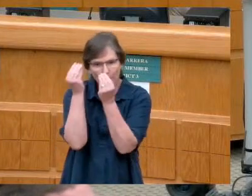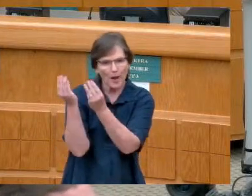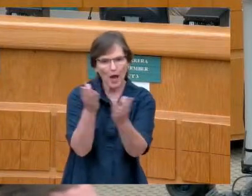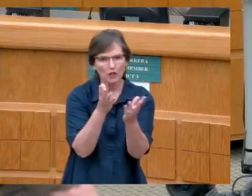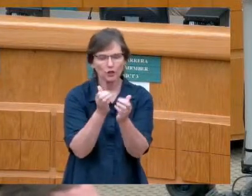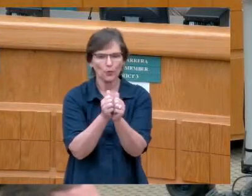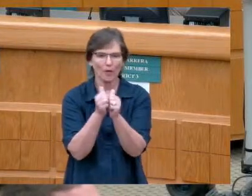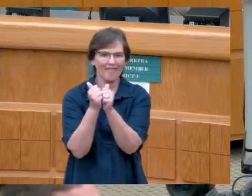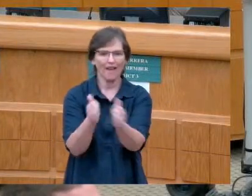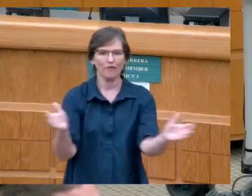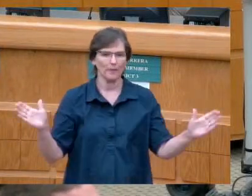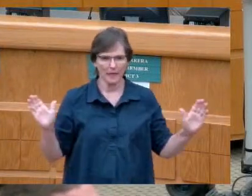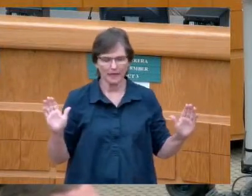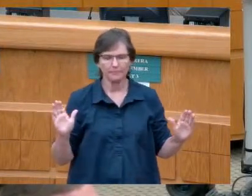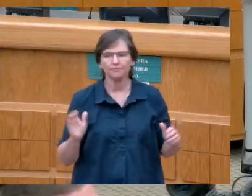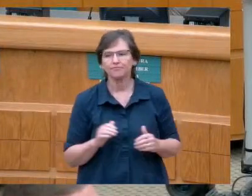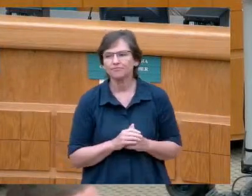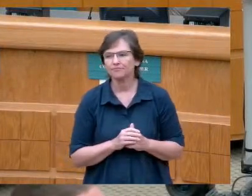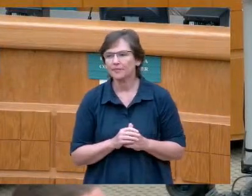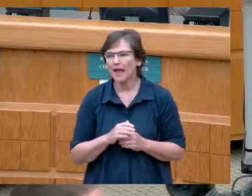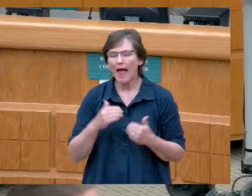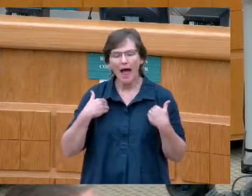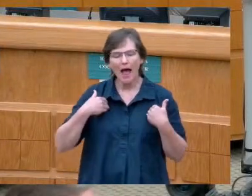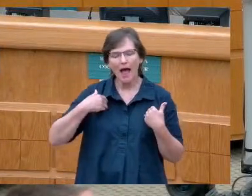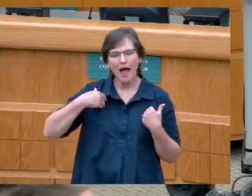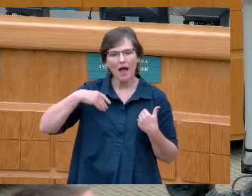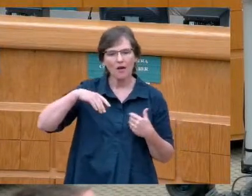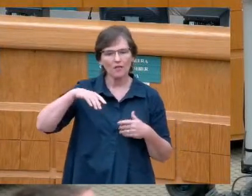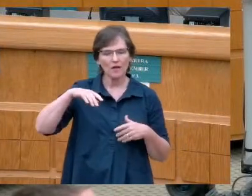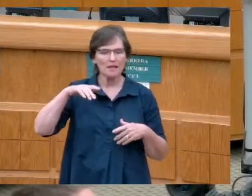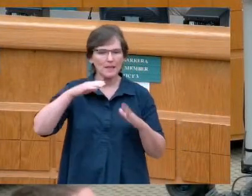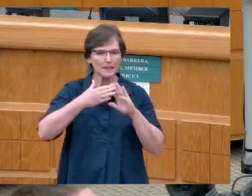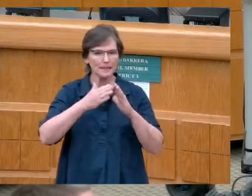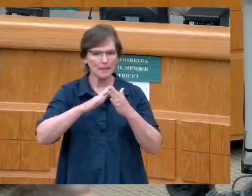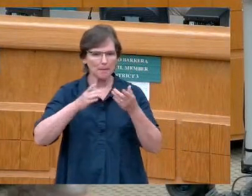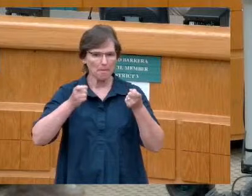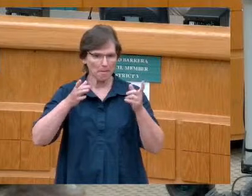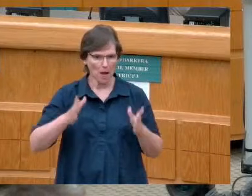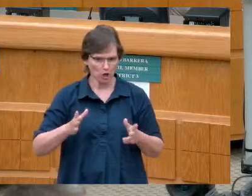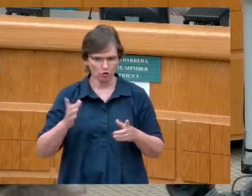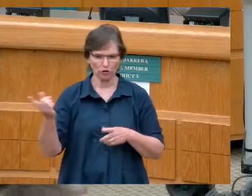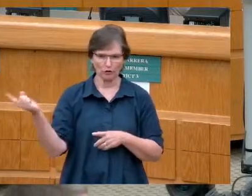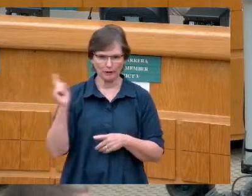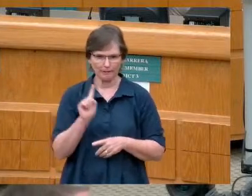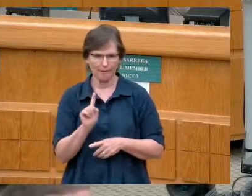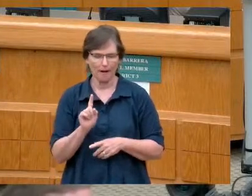And I'm going to have Peter Zanoni come up and give the statistics of where we're going.